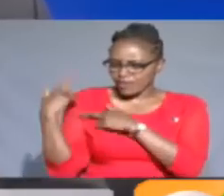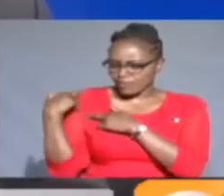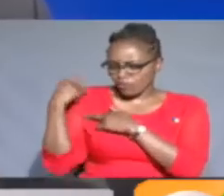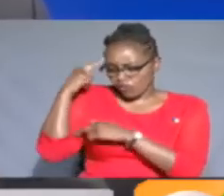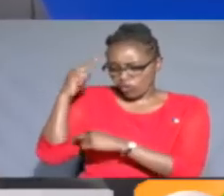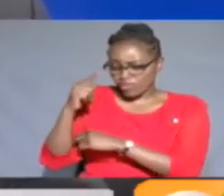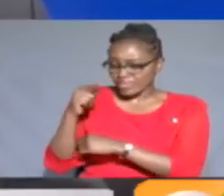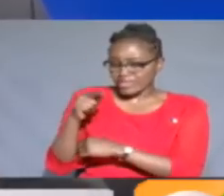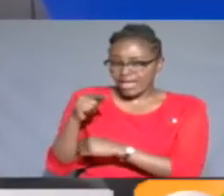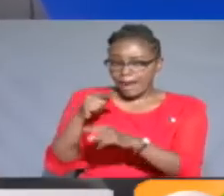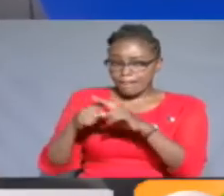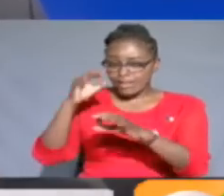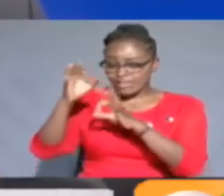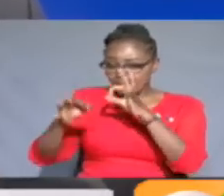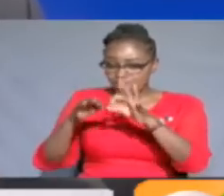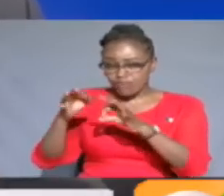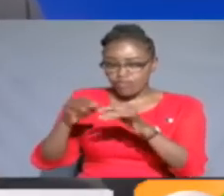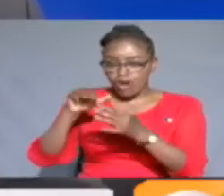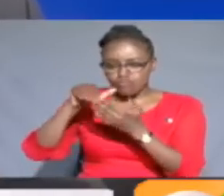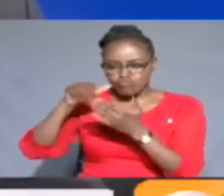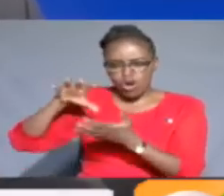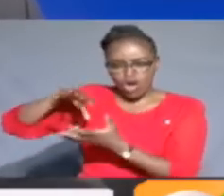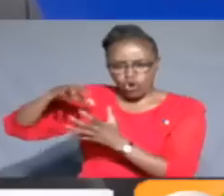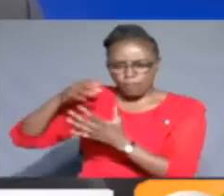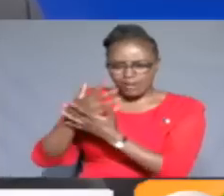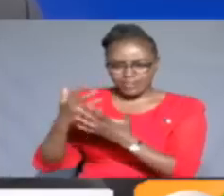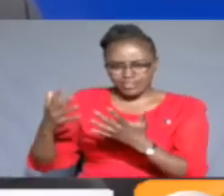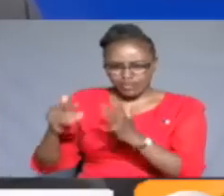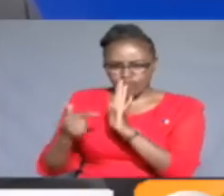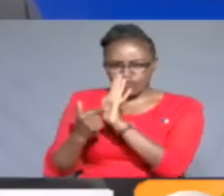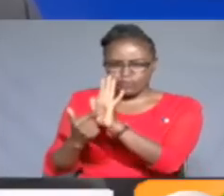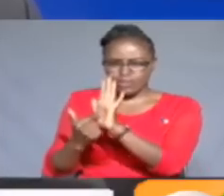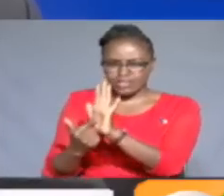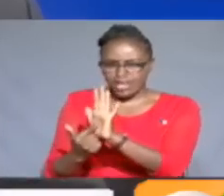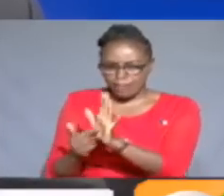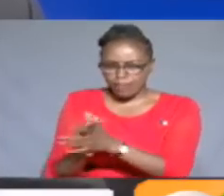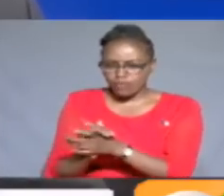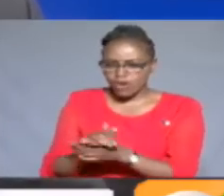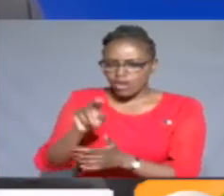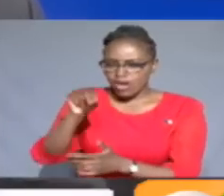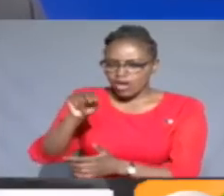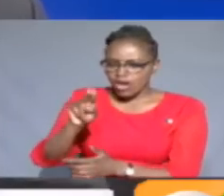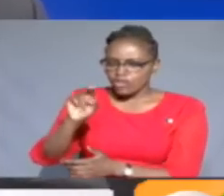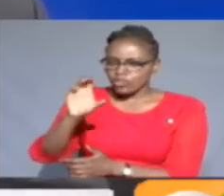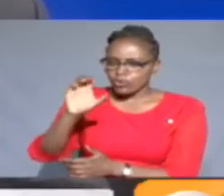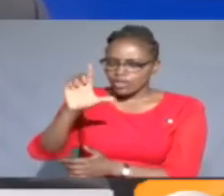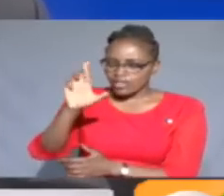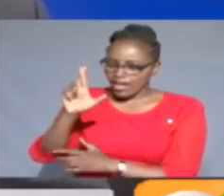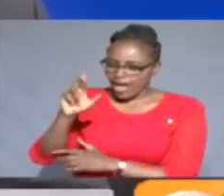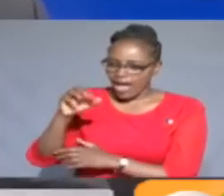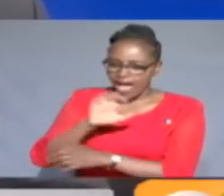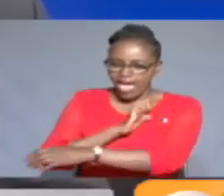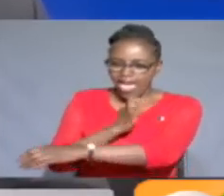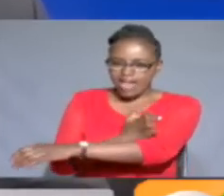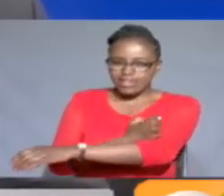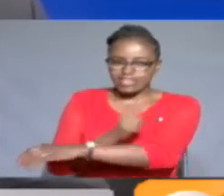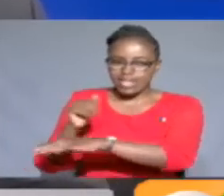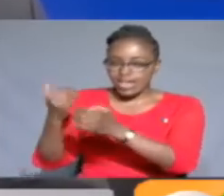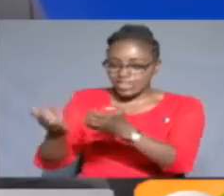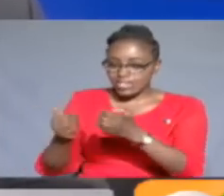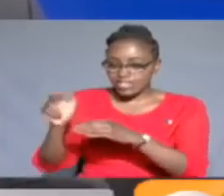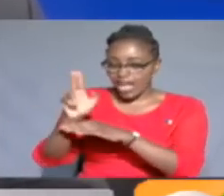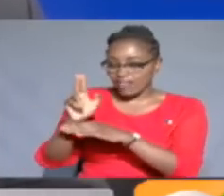if we are going to go into more complex things like nuclear energy, then obviously we are going to need a